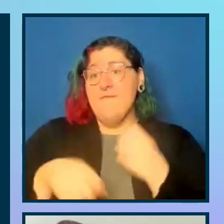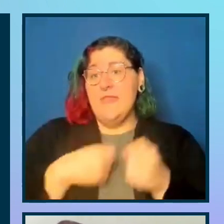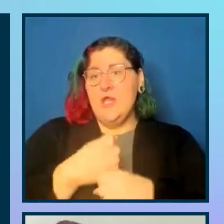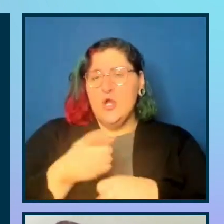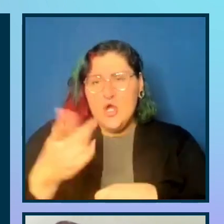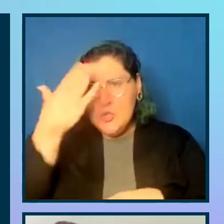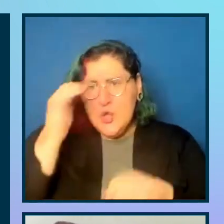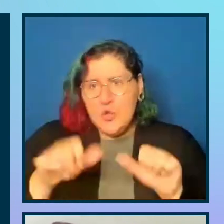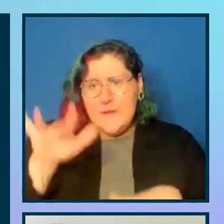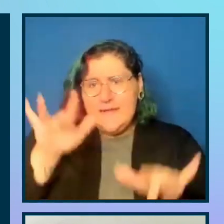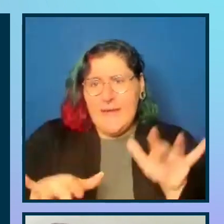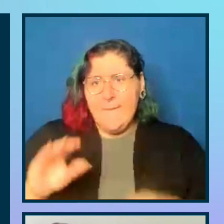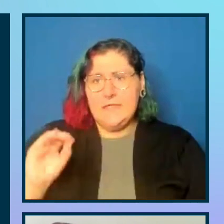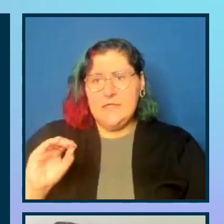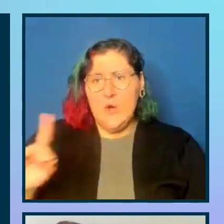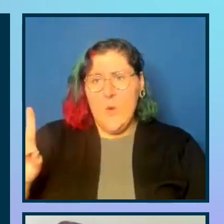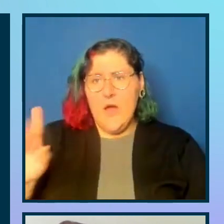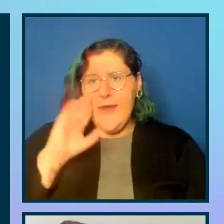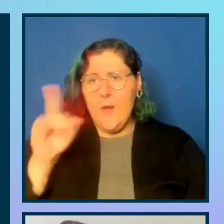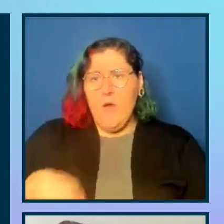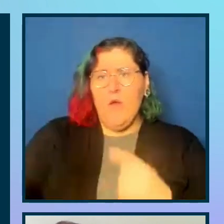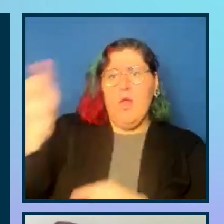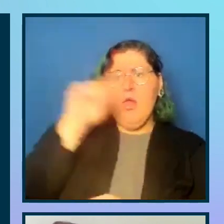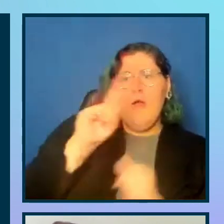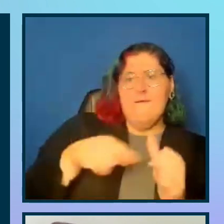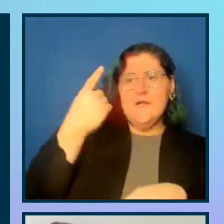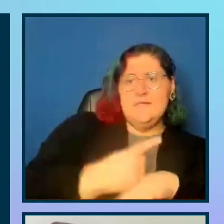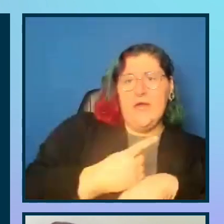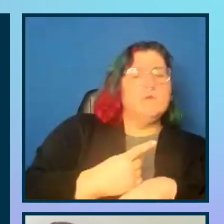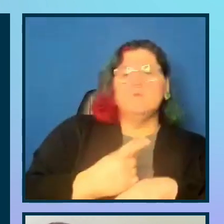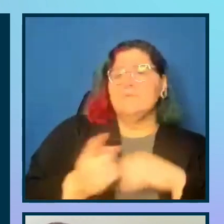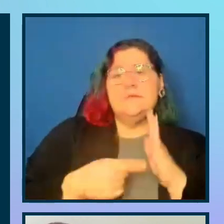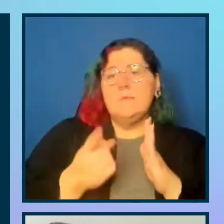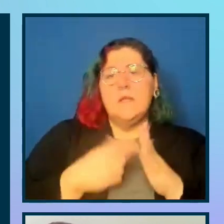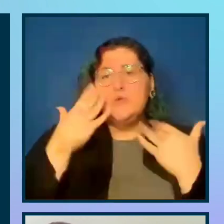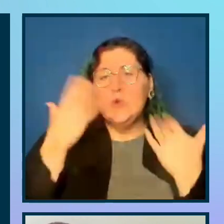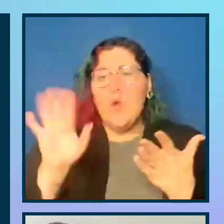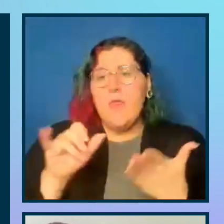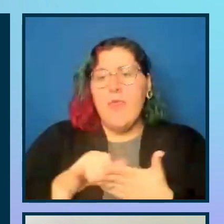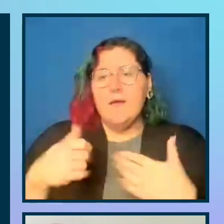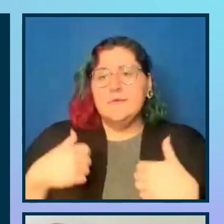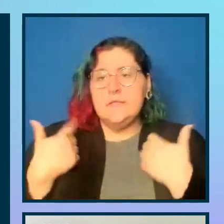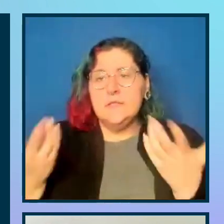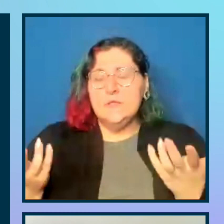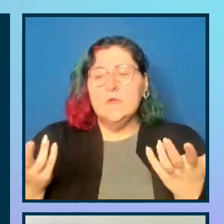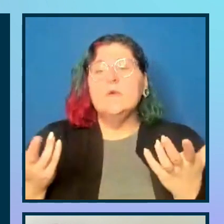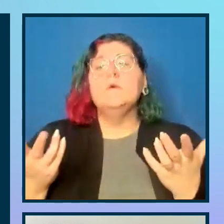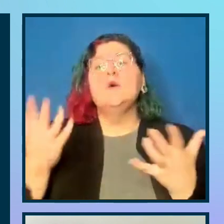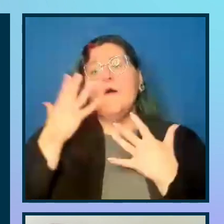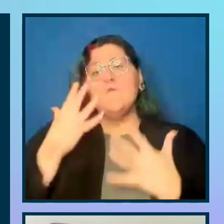first day of the year? But sometimes you don't even know that this even exists. And unfortunately for us, we found that our users